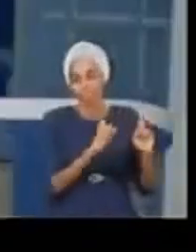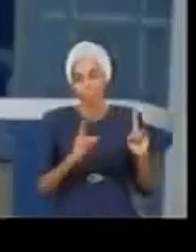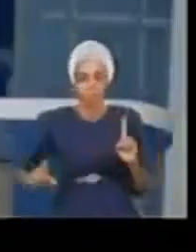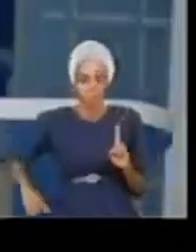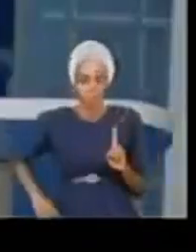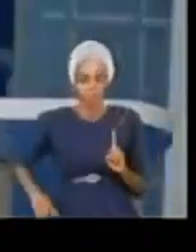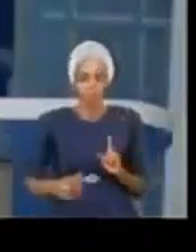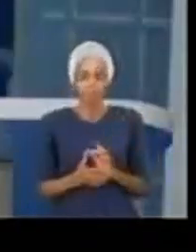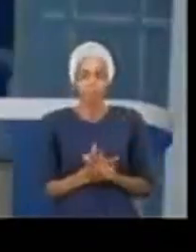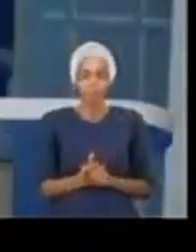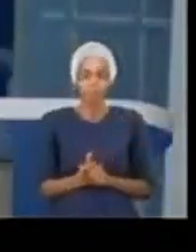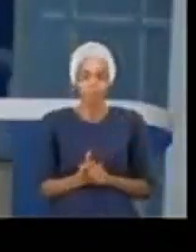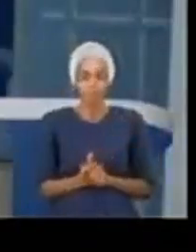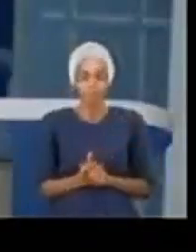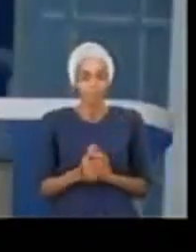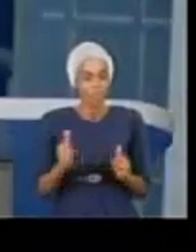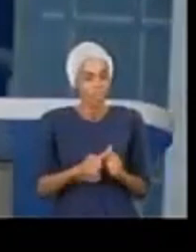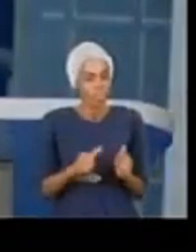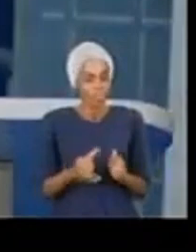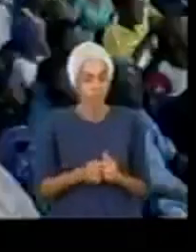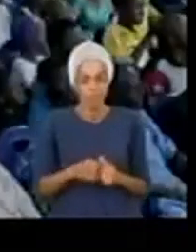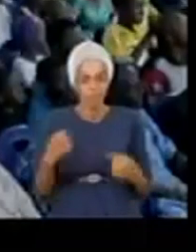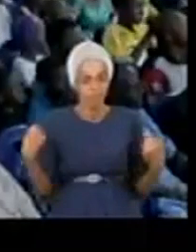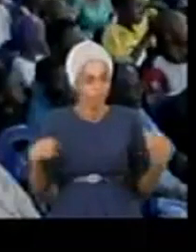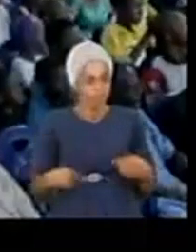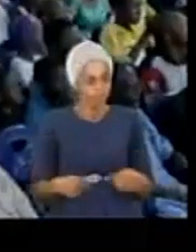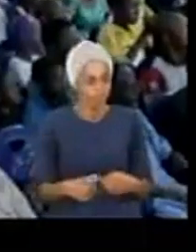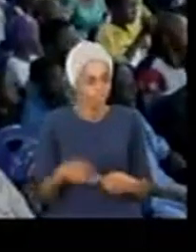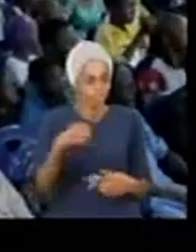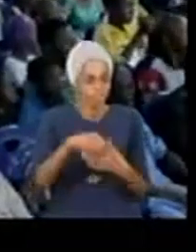tonight. The Lord is coming on your way.